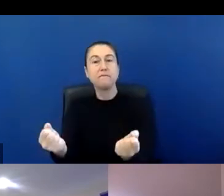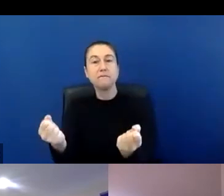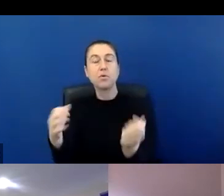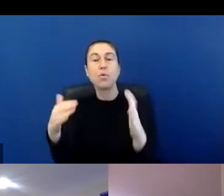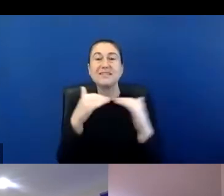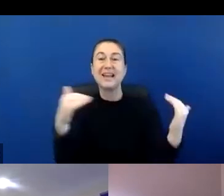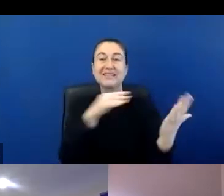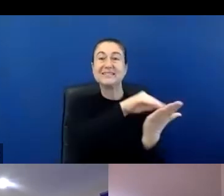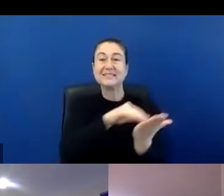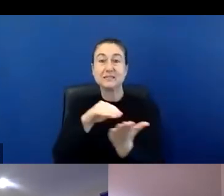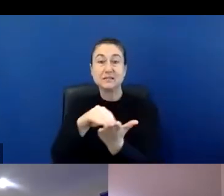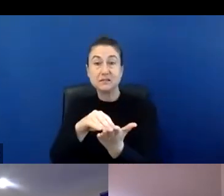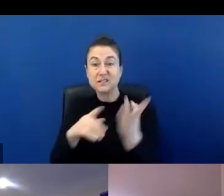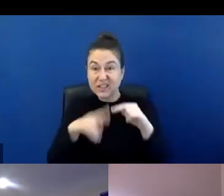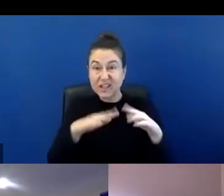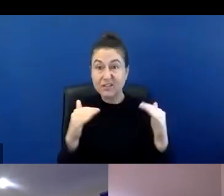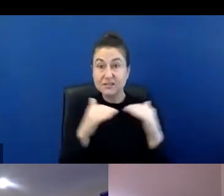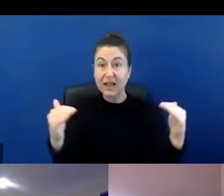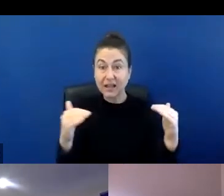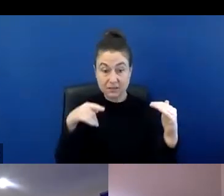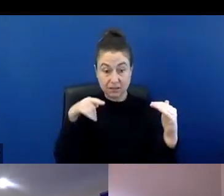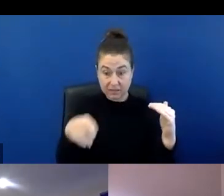If the development of standards can mirror